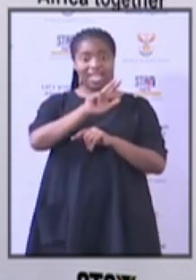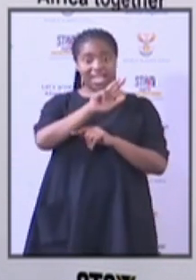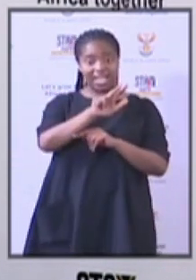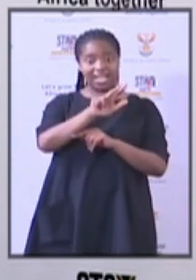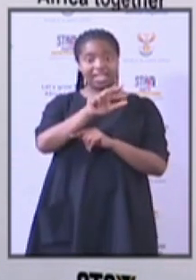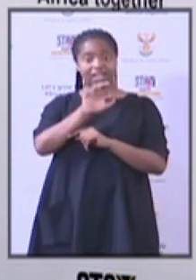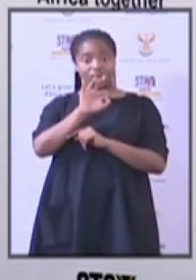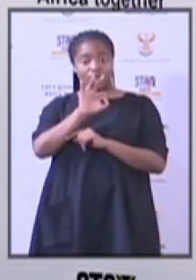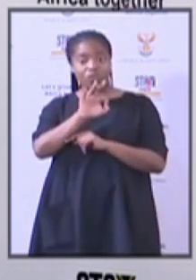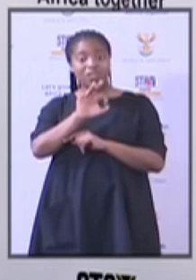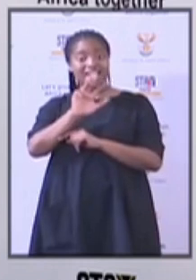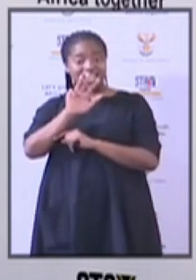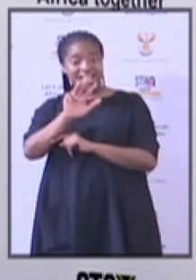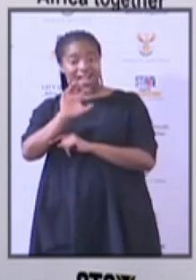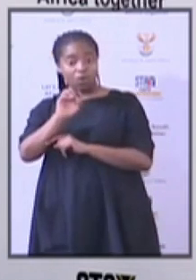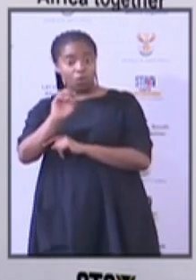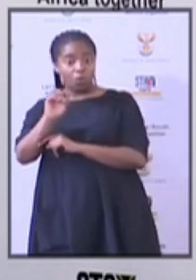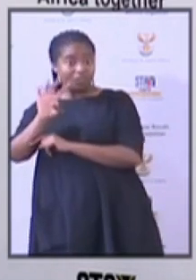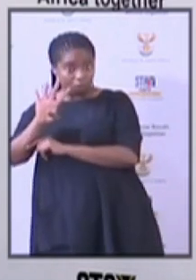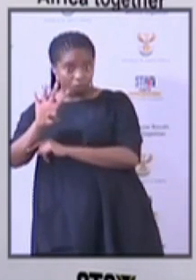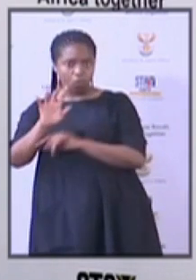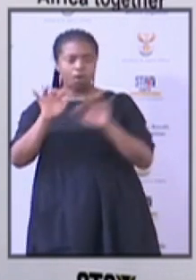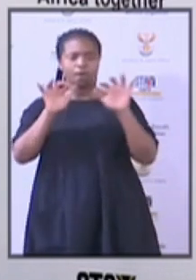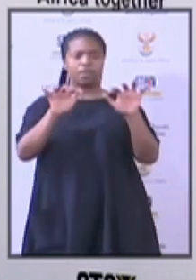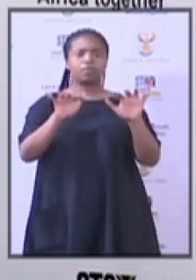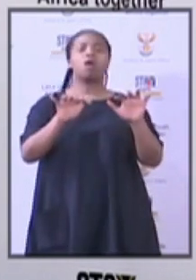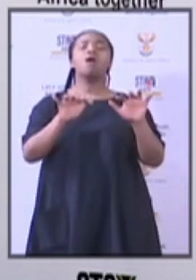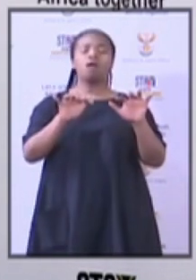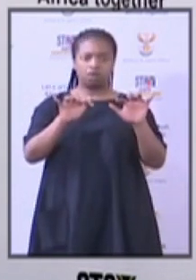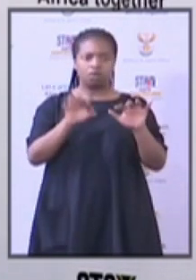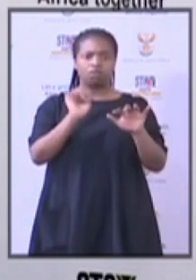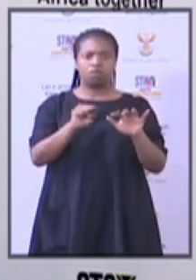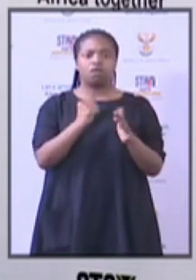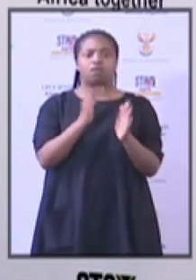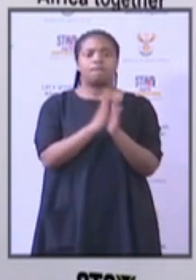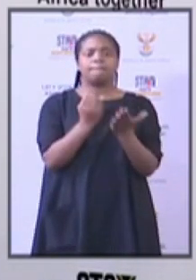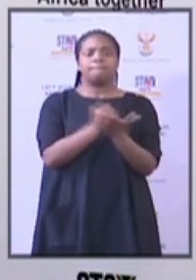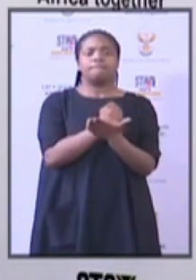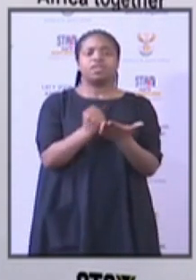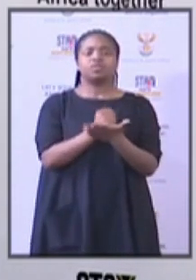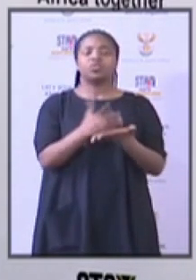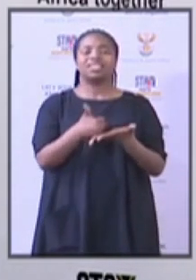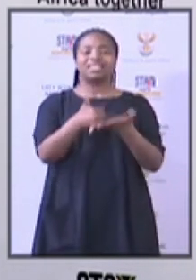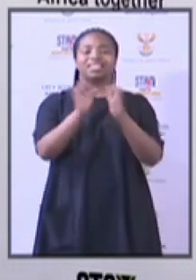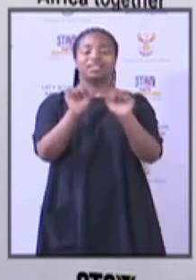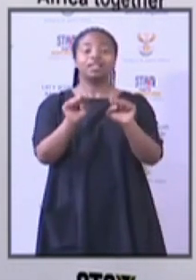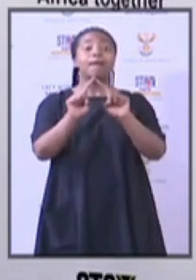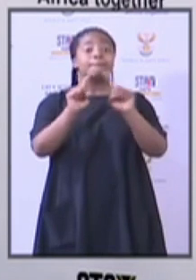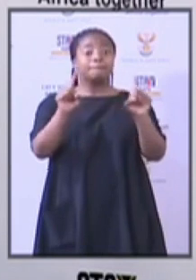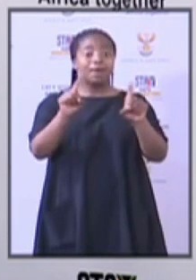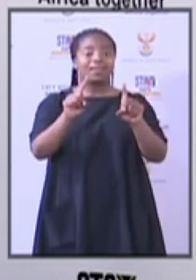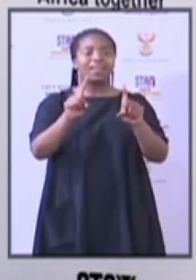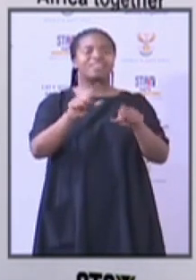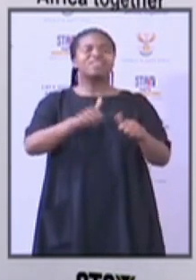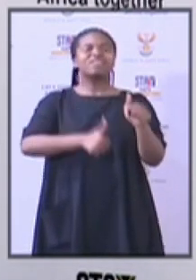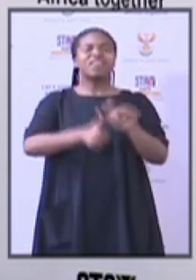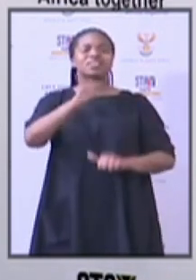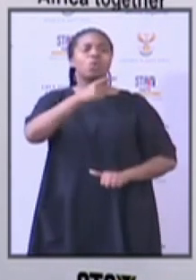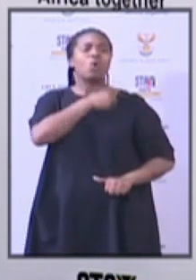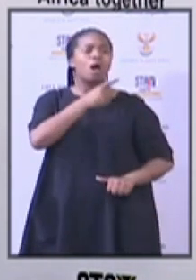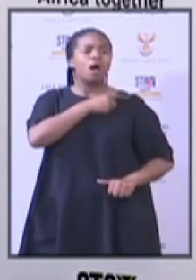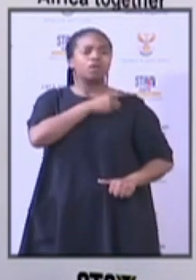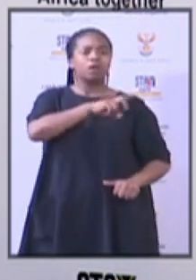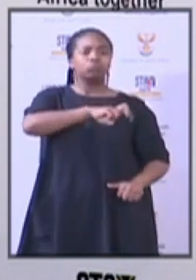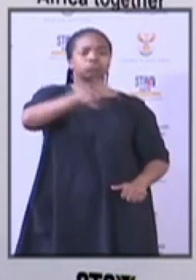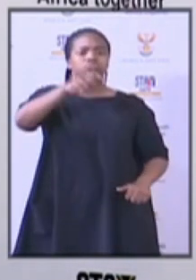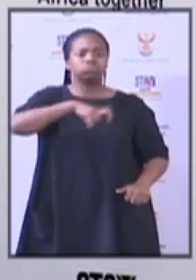839,004 people crossed our borders, and they were assisted by our officials under permissible conditions that